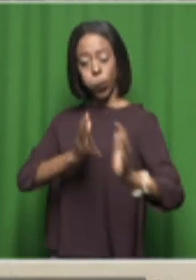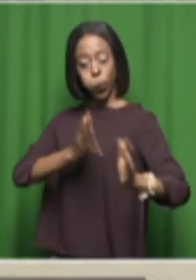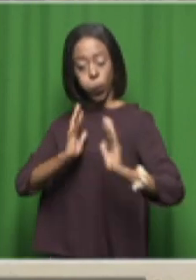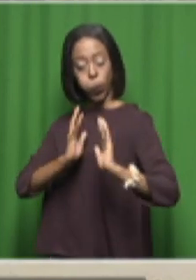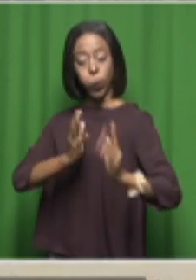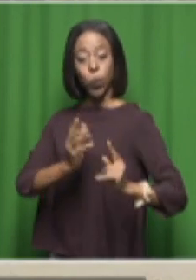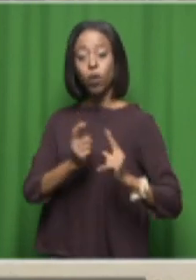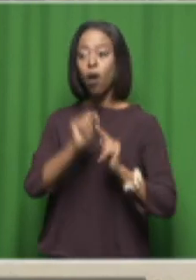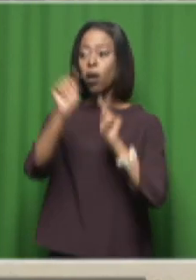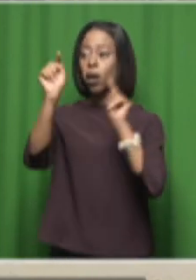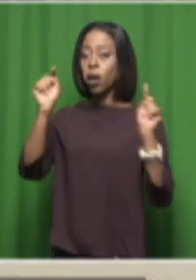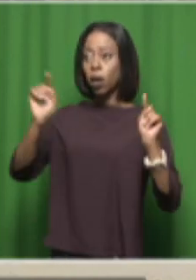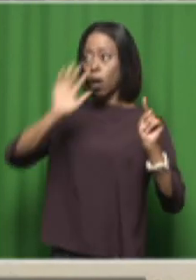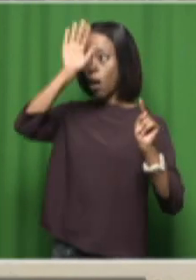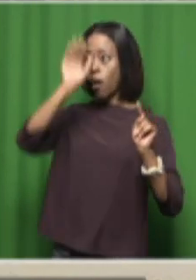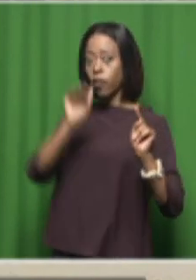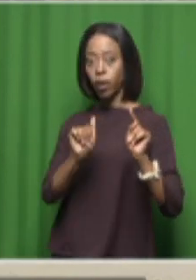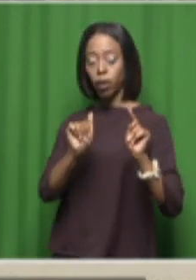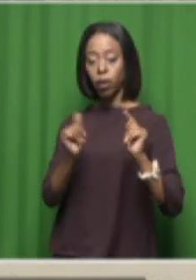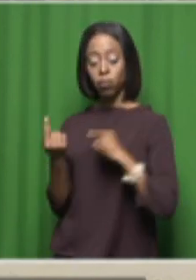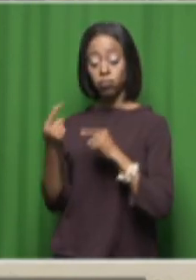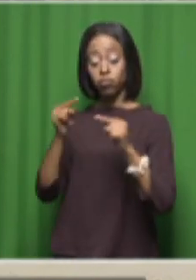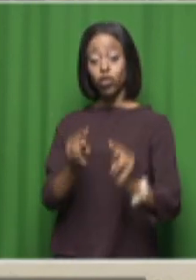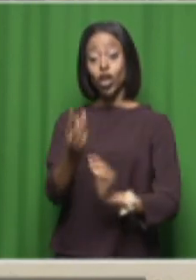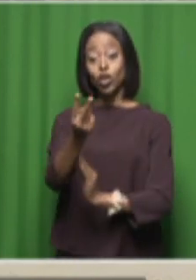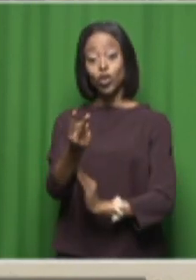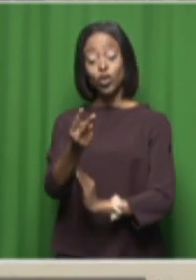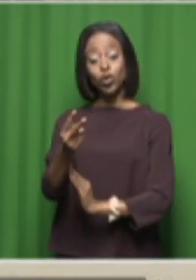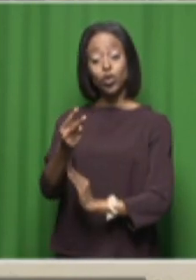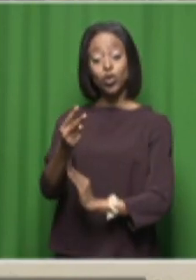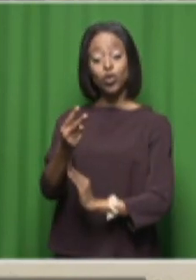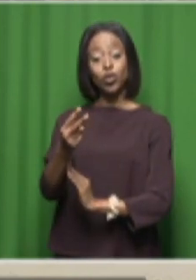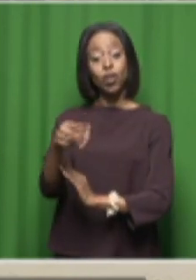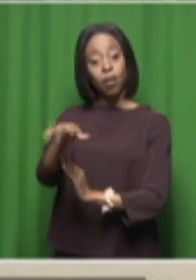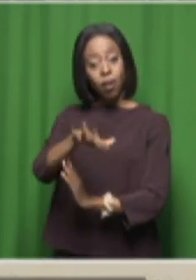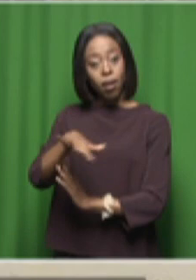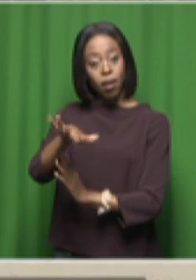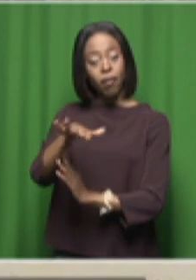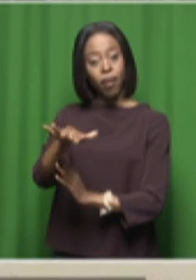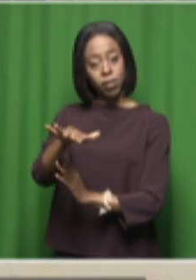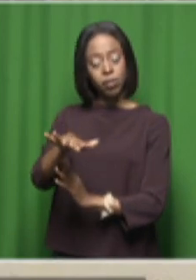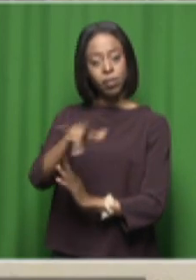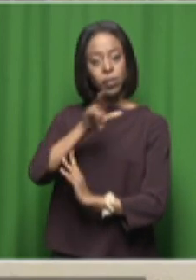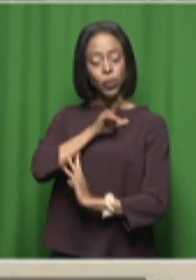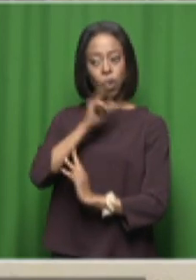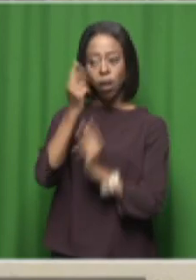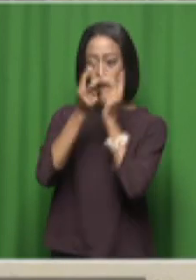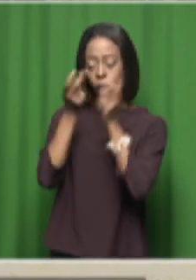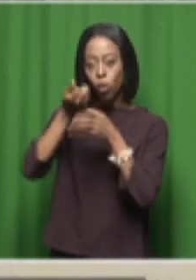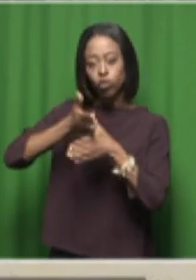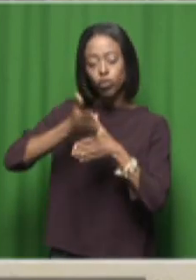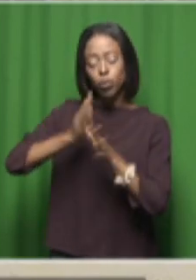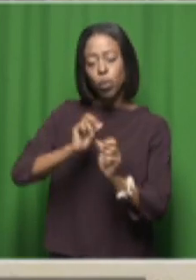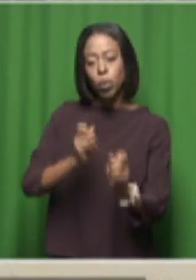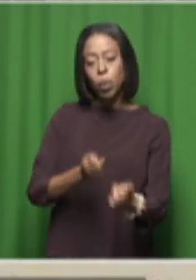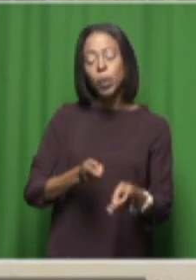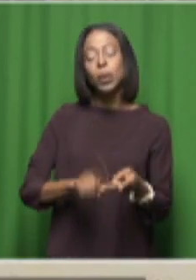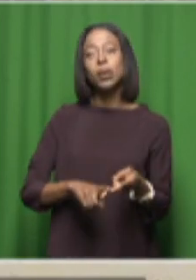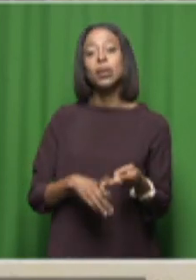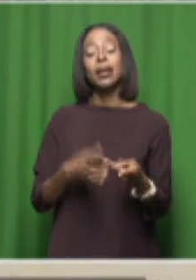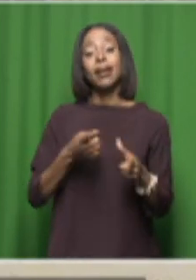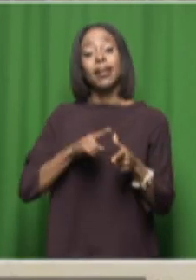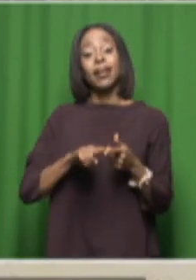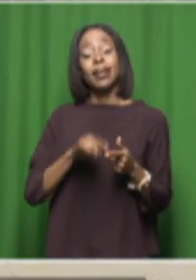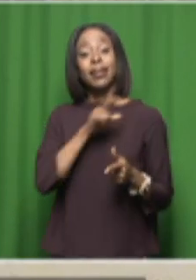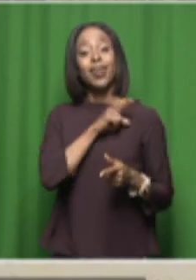in from the rest of Africa to these two specific countries because of looking for jobs, and that,